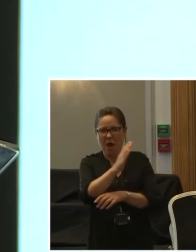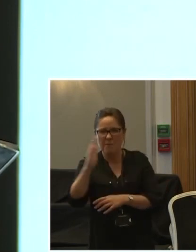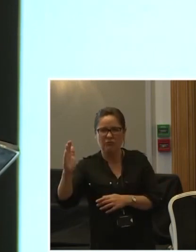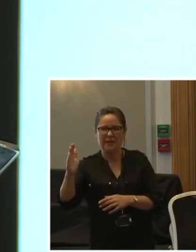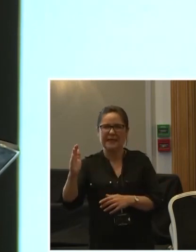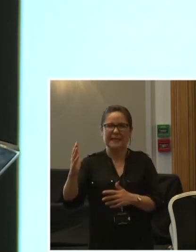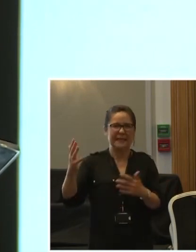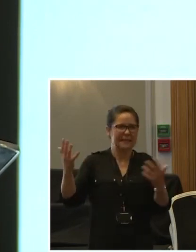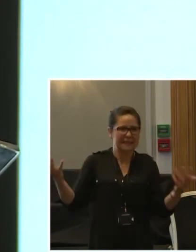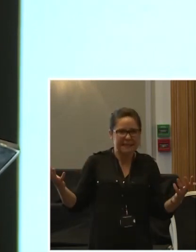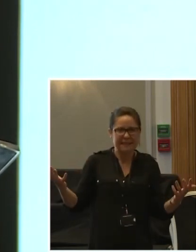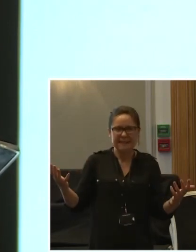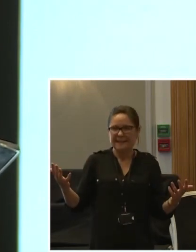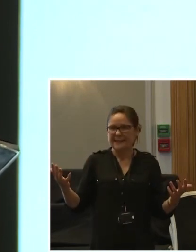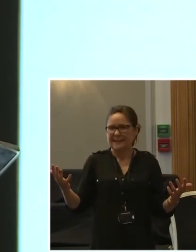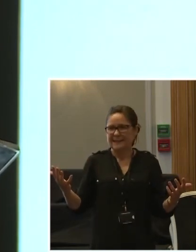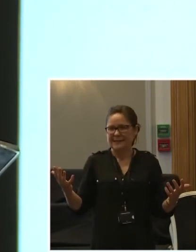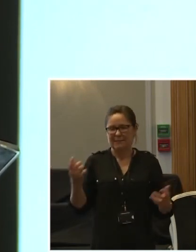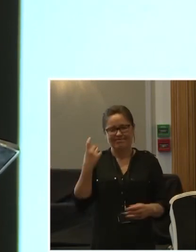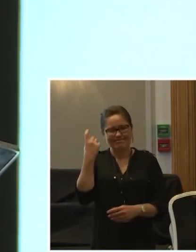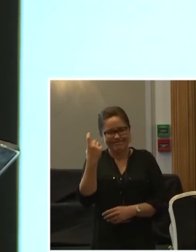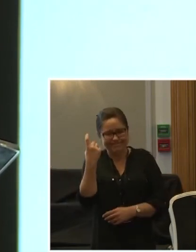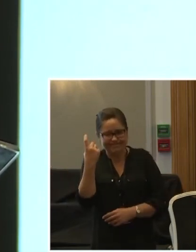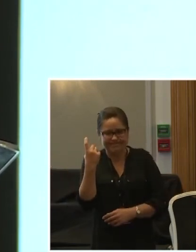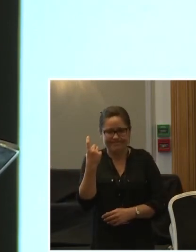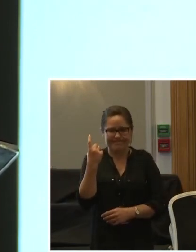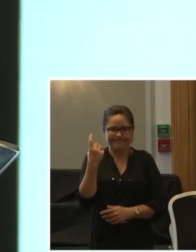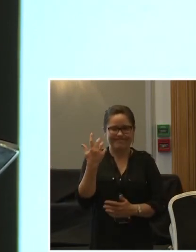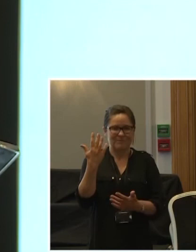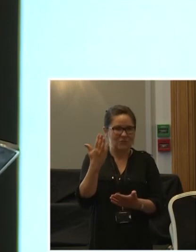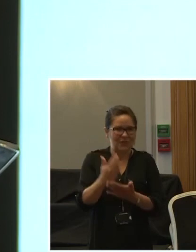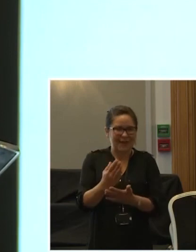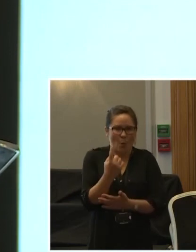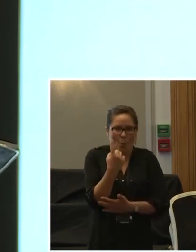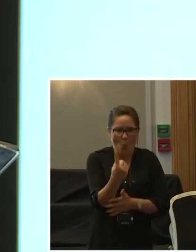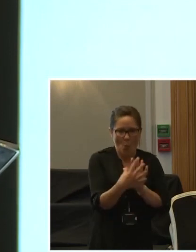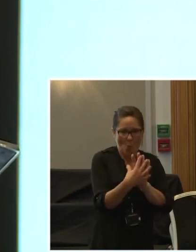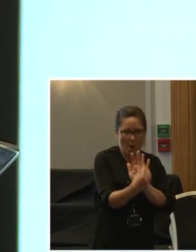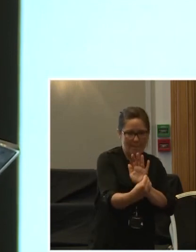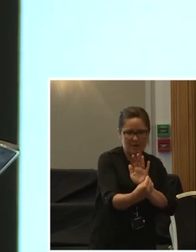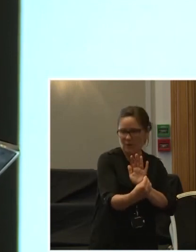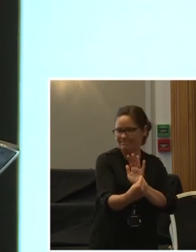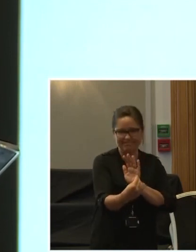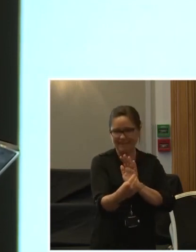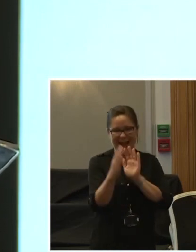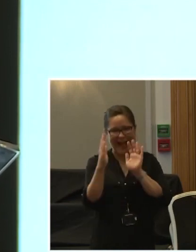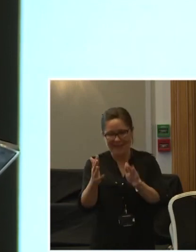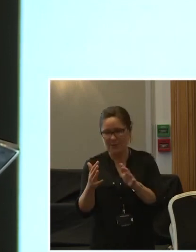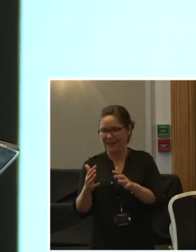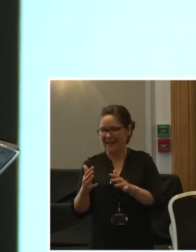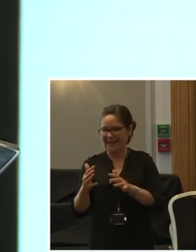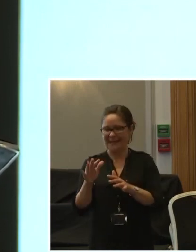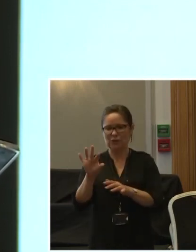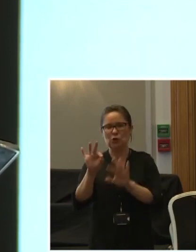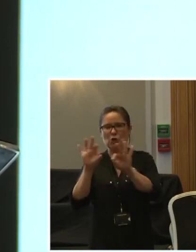forward, is this can all be fluid? It's a community-based thing, rather than saying, you know, it has to be one model. The accessibility of services has to be